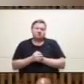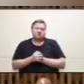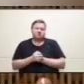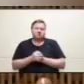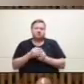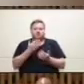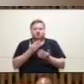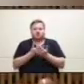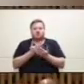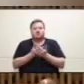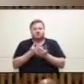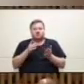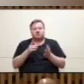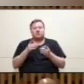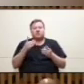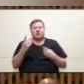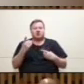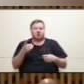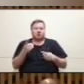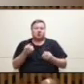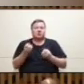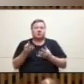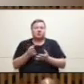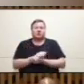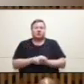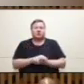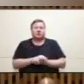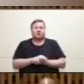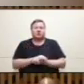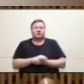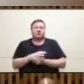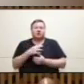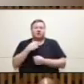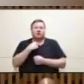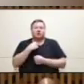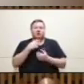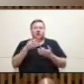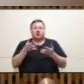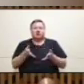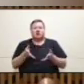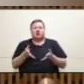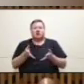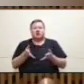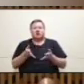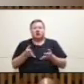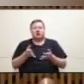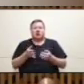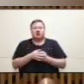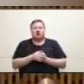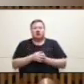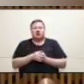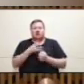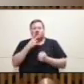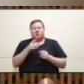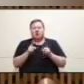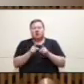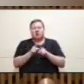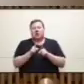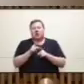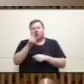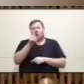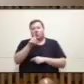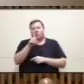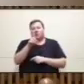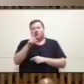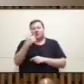documents. Unfortunately, here, when it was asked, it looks like 117 million. That was